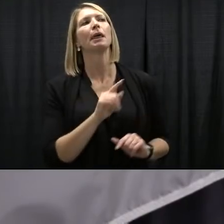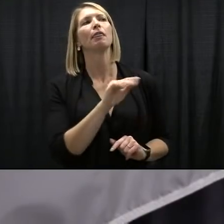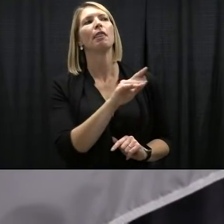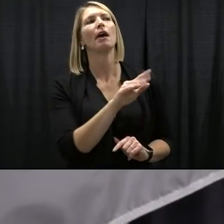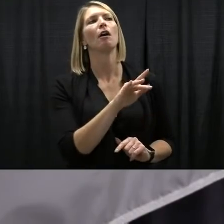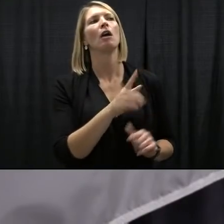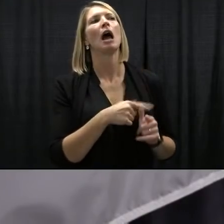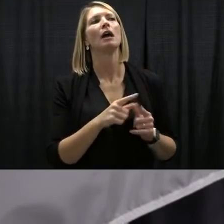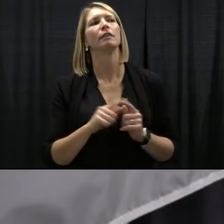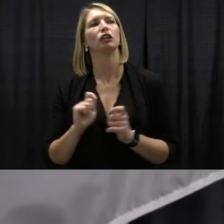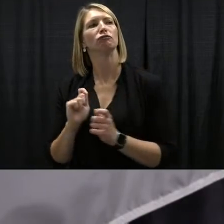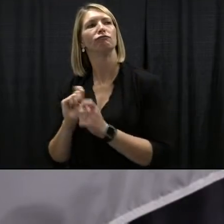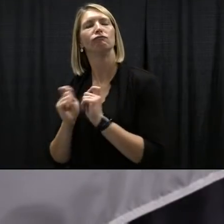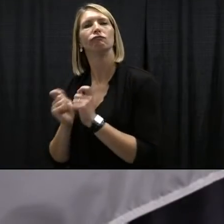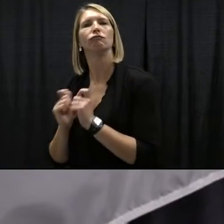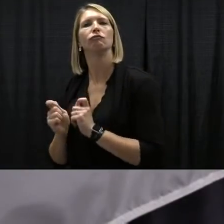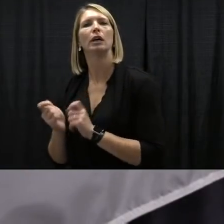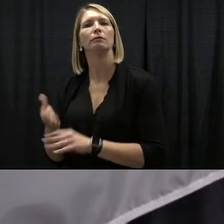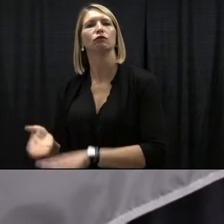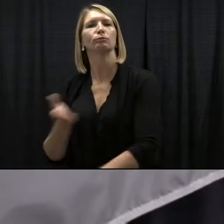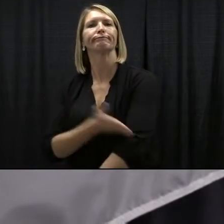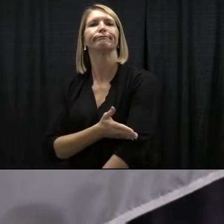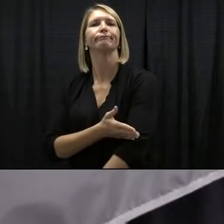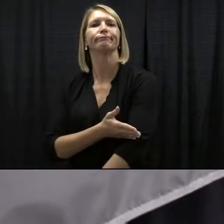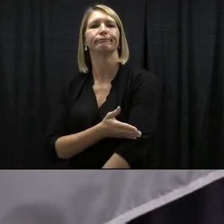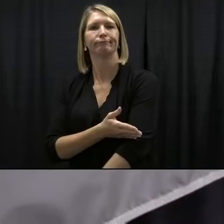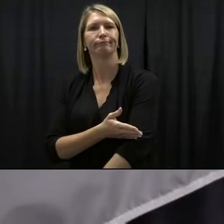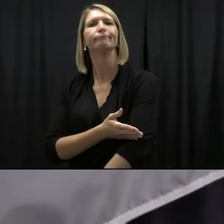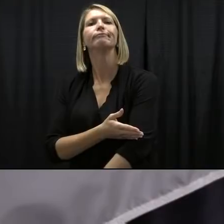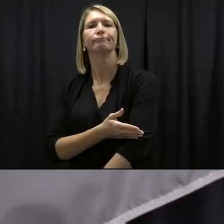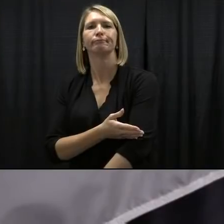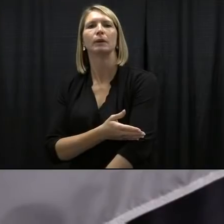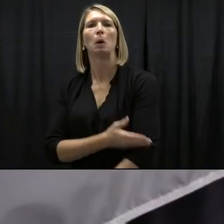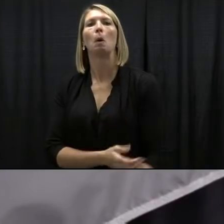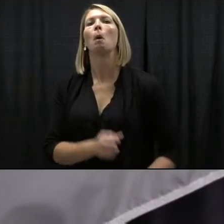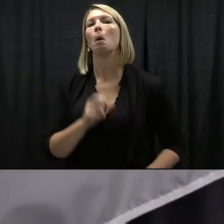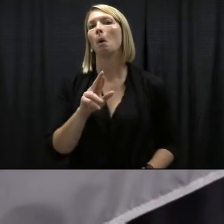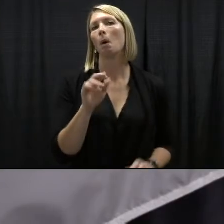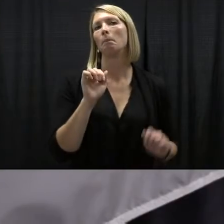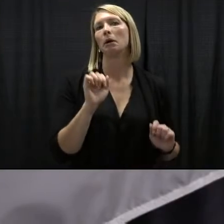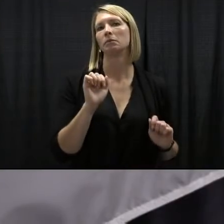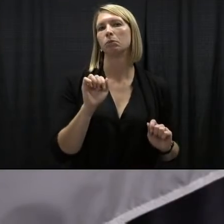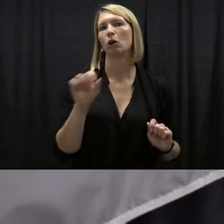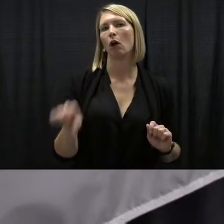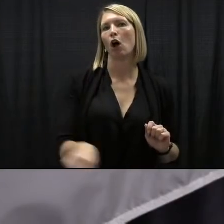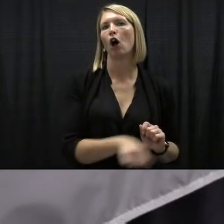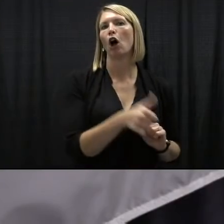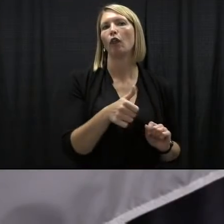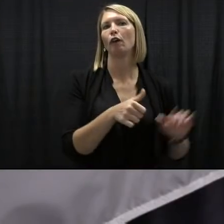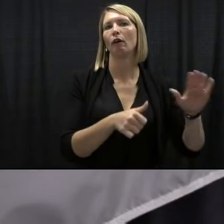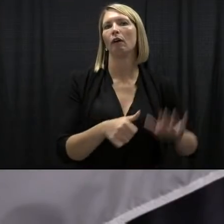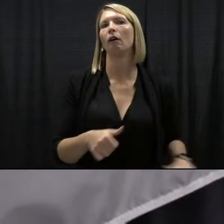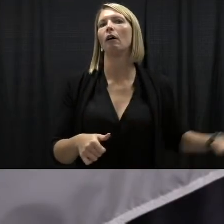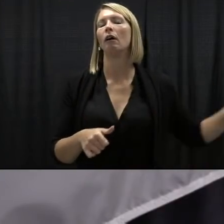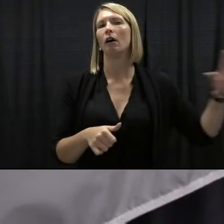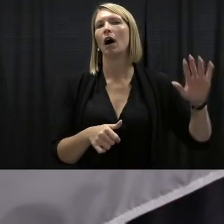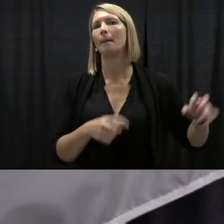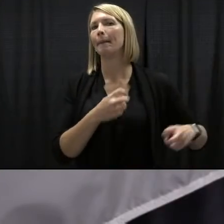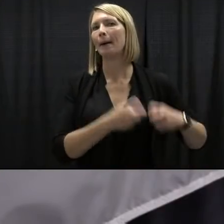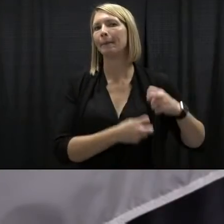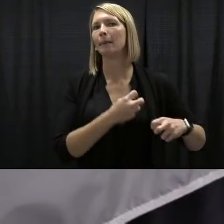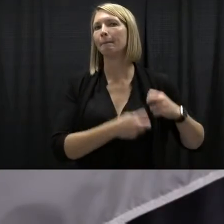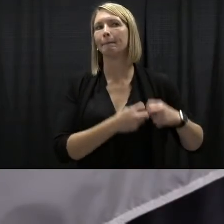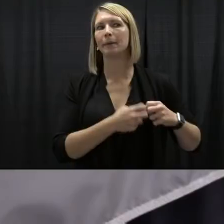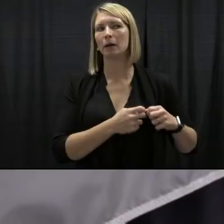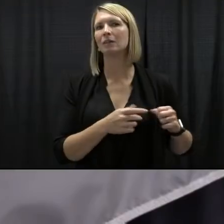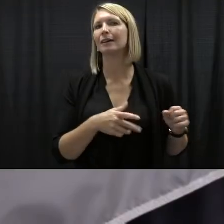issues with it, and if we can have shared experiences from other jurisdictions, then certainly in this kind of acuity of an issue like a pandemic,